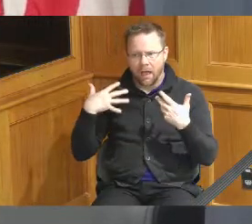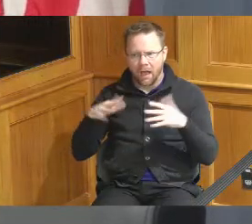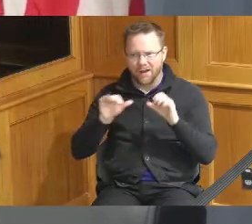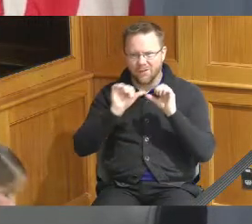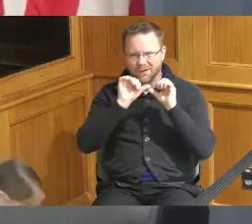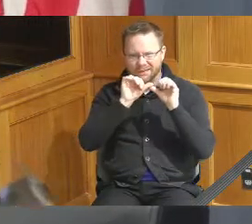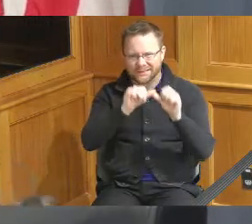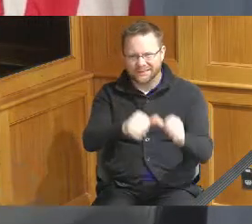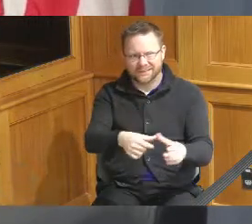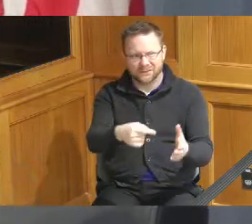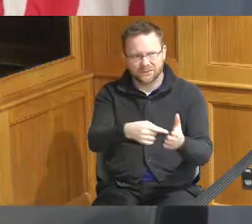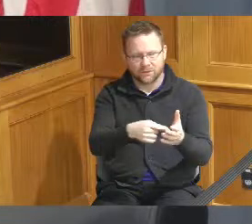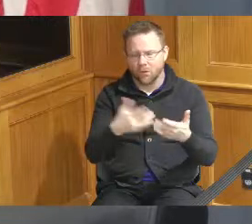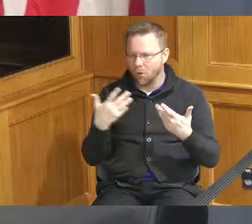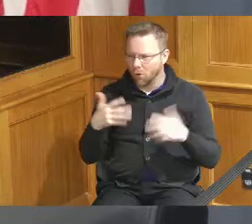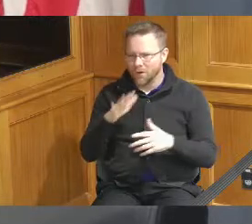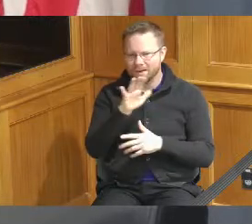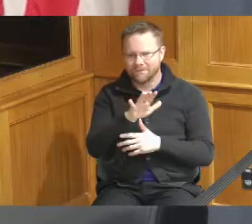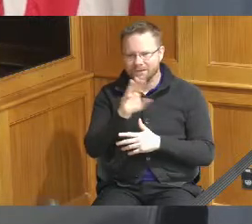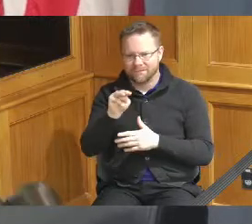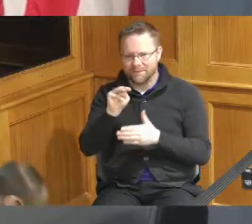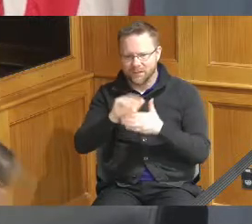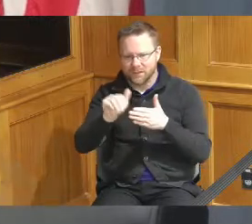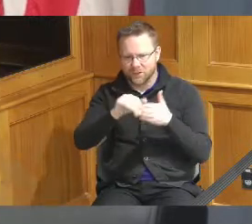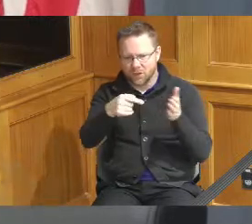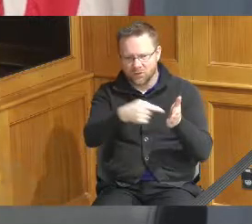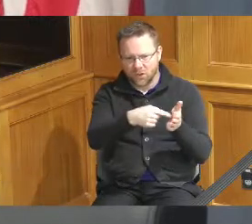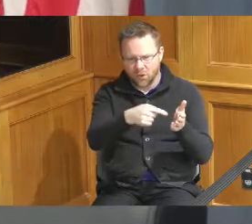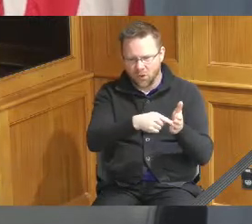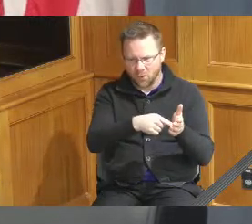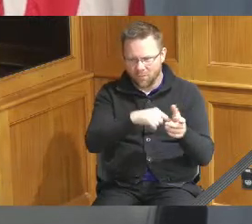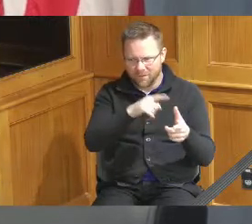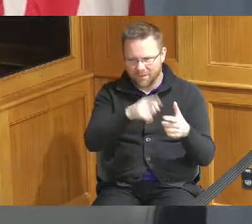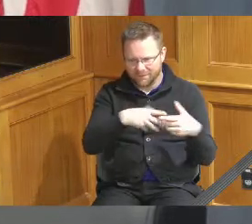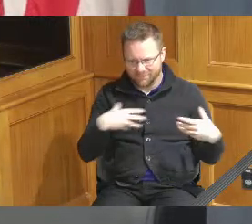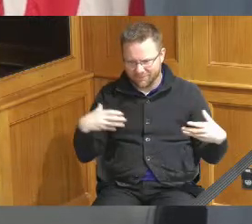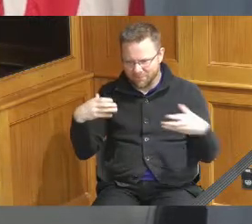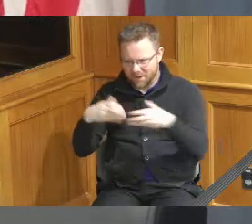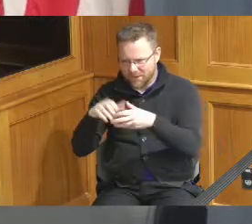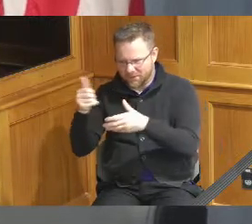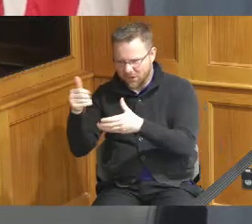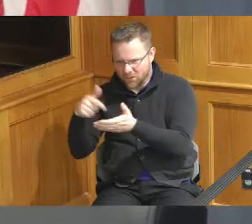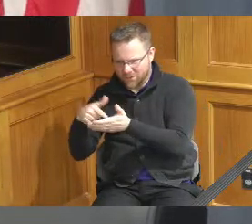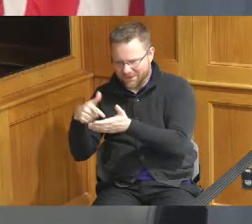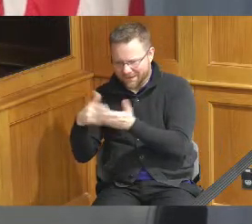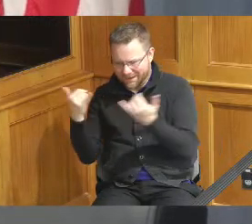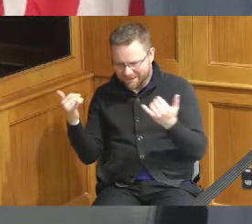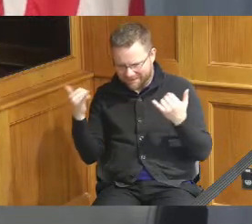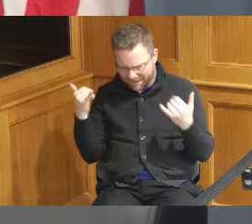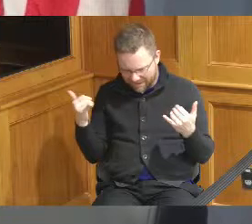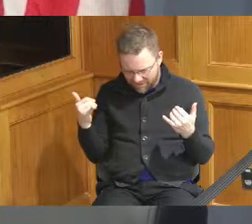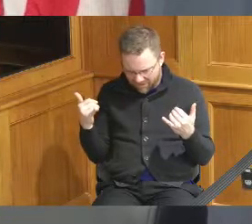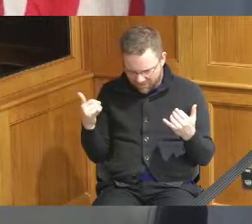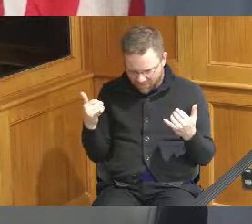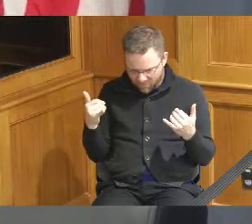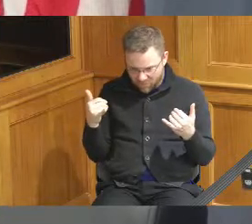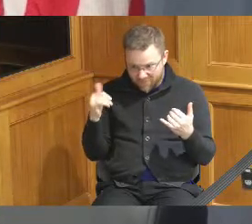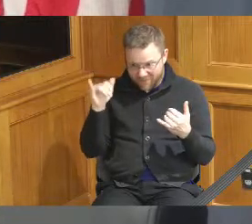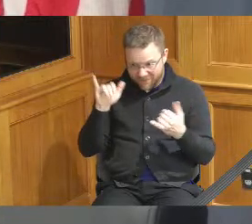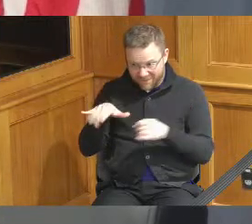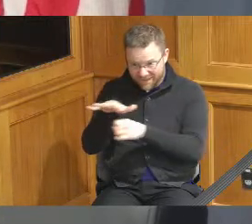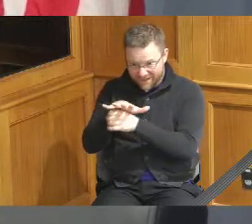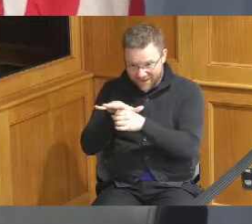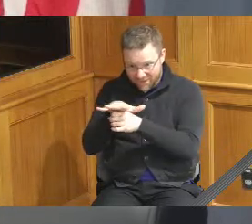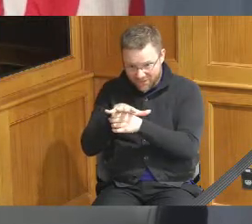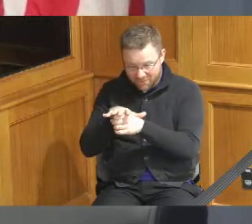and then we already got $55 million worth of debt. We're rolling into the other debt, and now we're saying that on that site we would